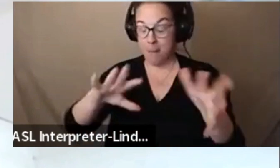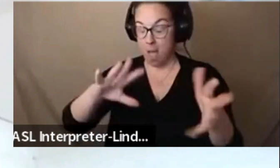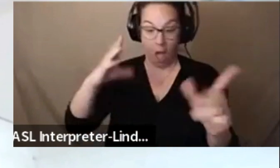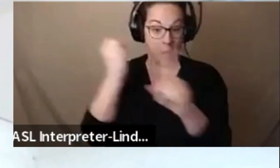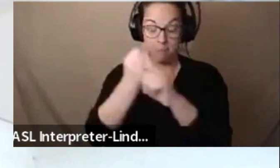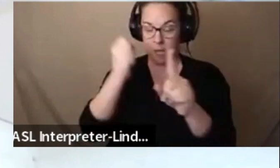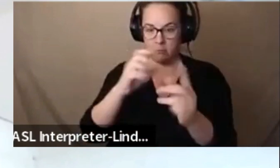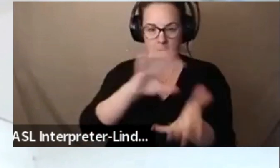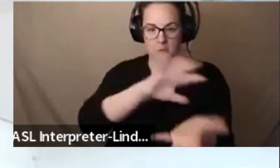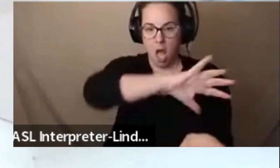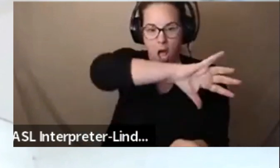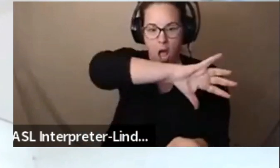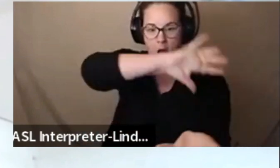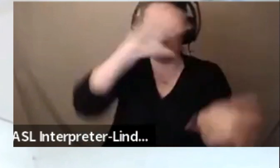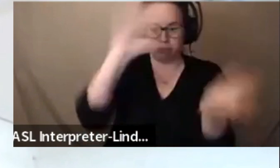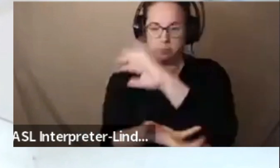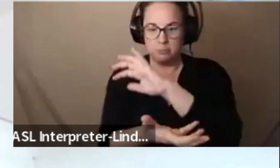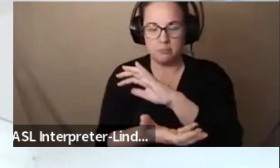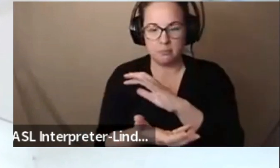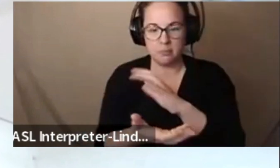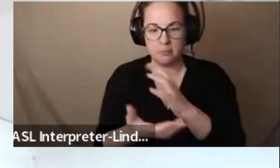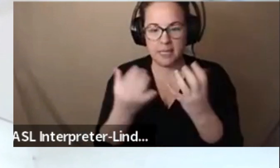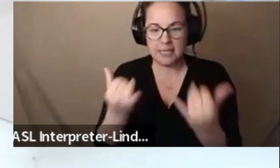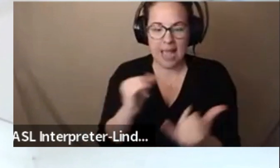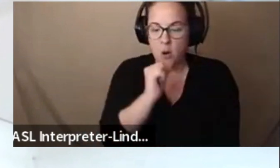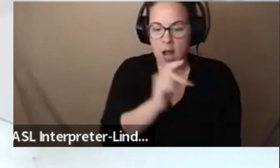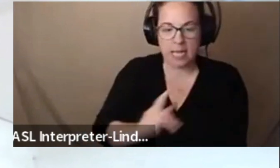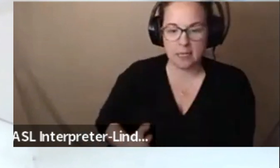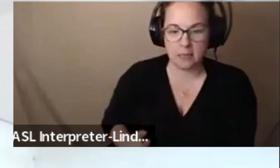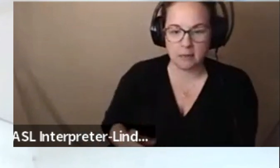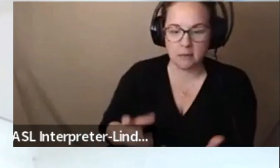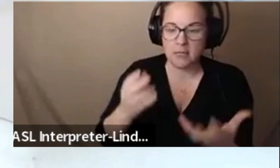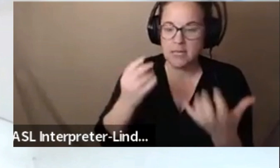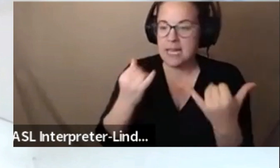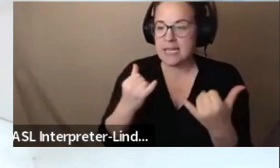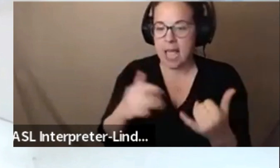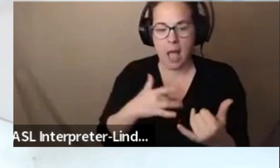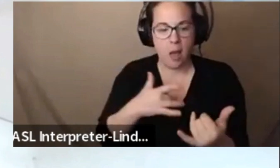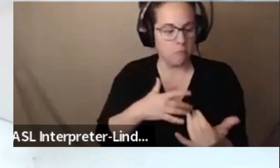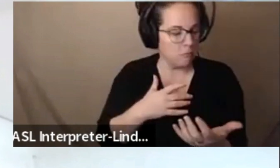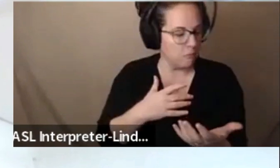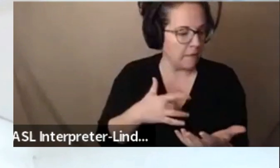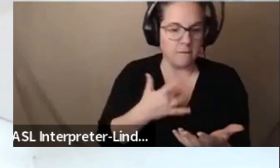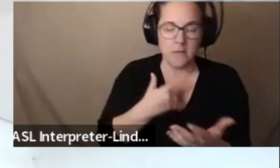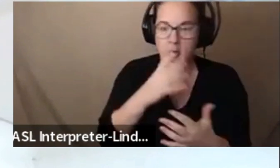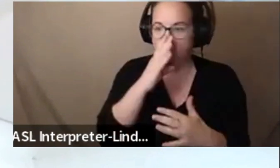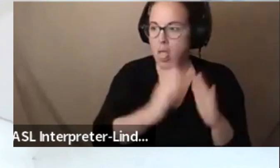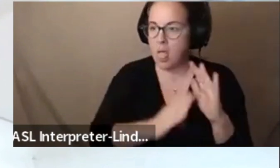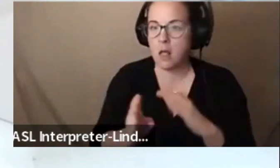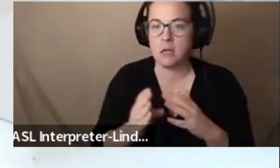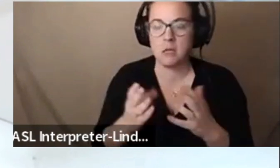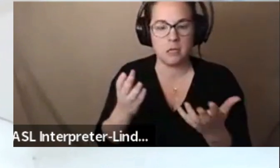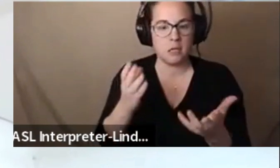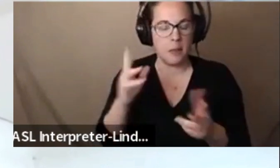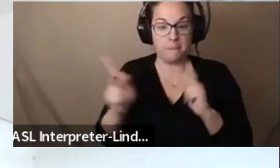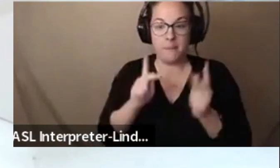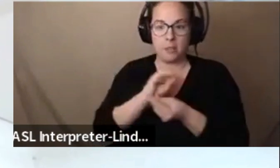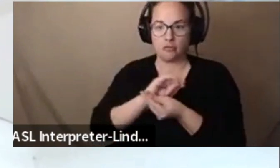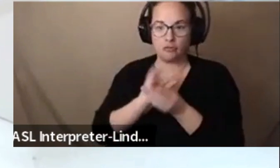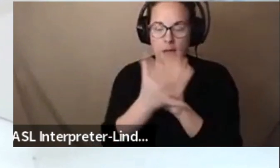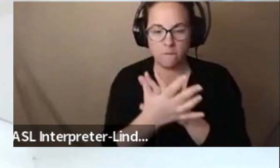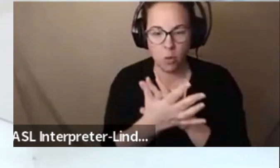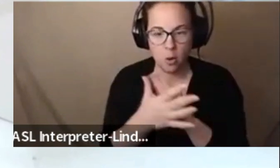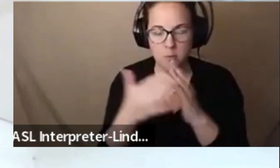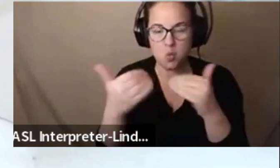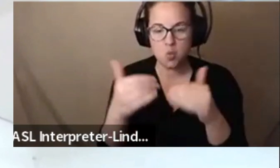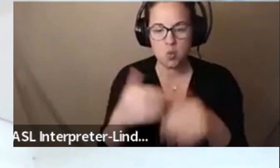And then the storms change all of that. It literally dethrones people, it humbles people, it elevates people,